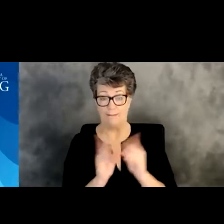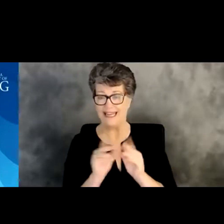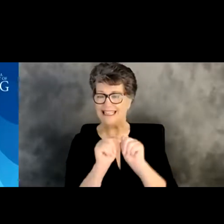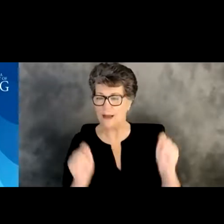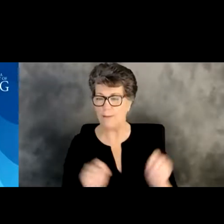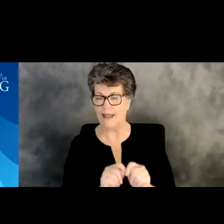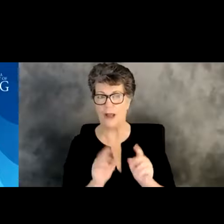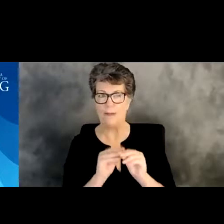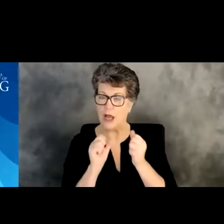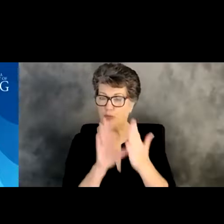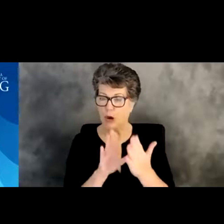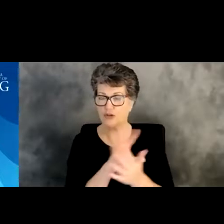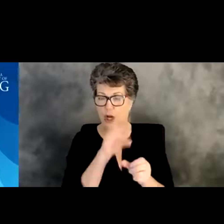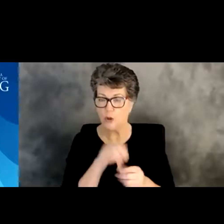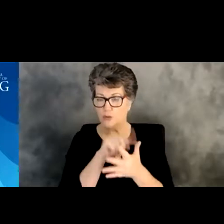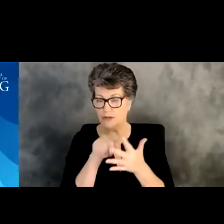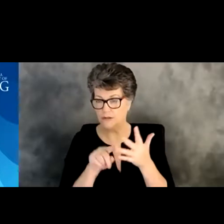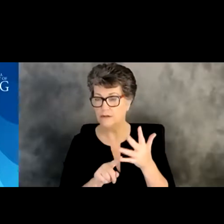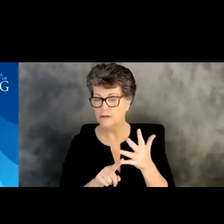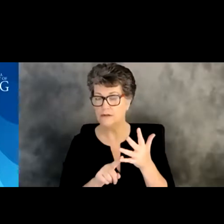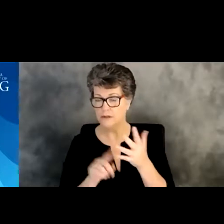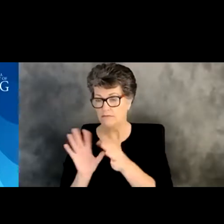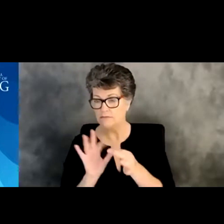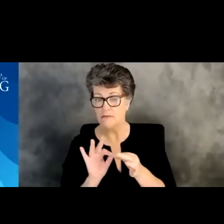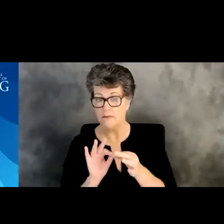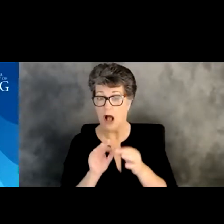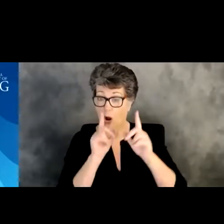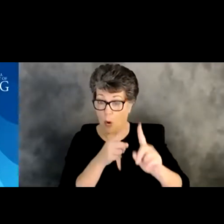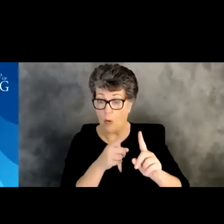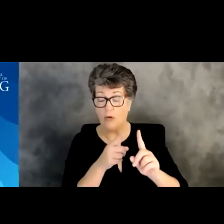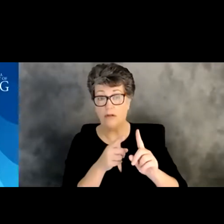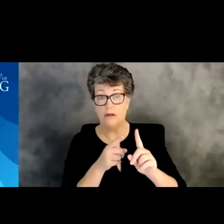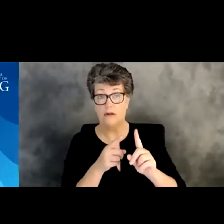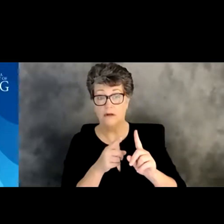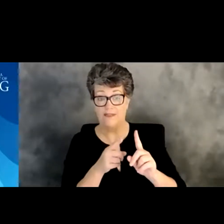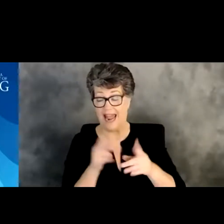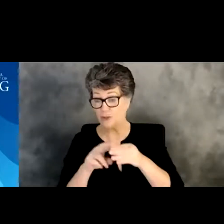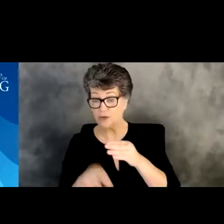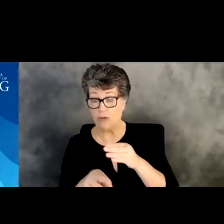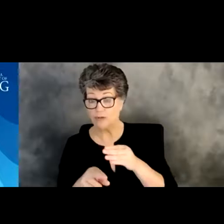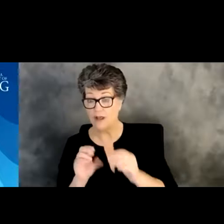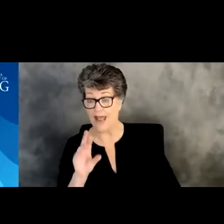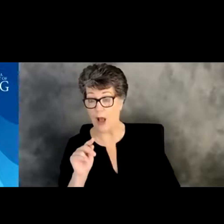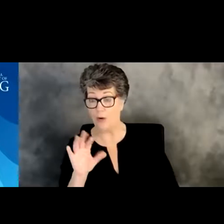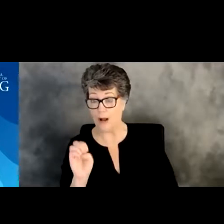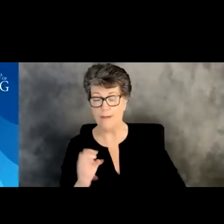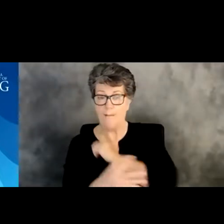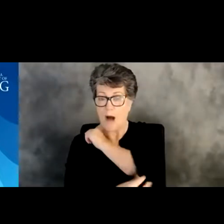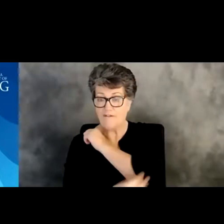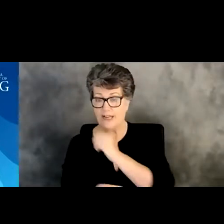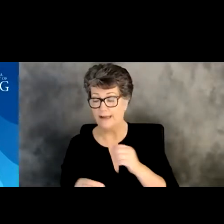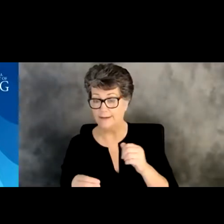meeting approach that includes these elements of maybe a goal focus that has that outcome. You know, poverty, closing the